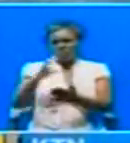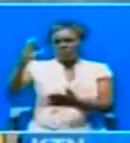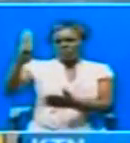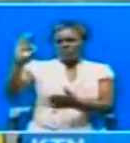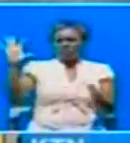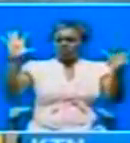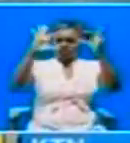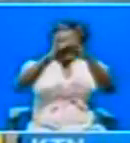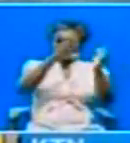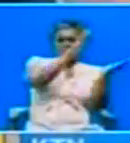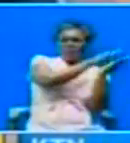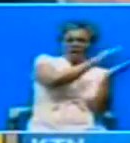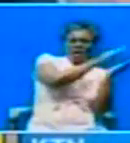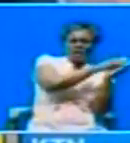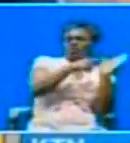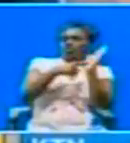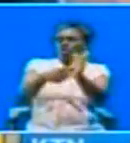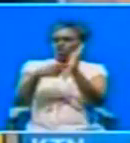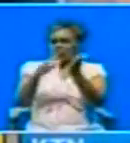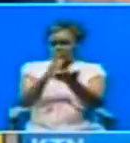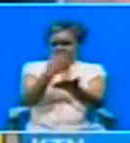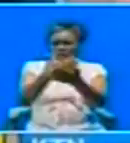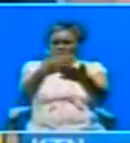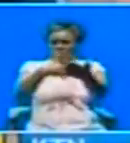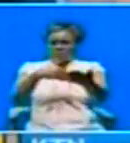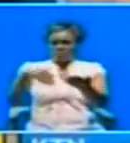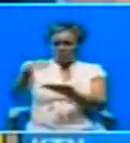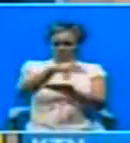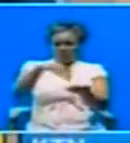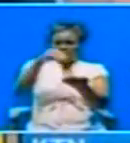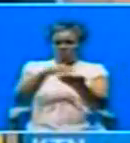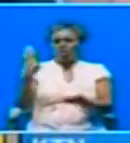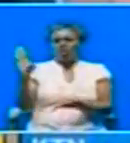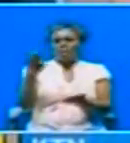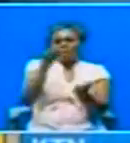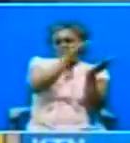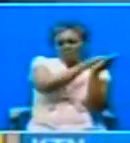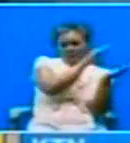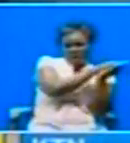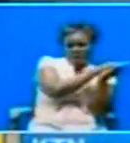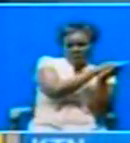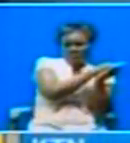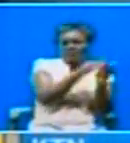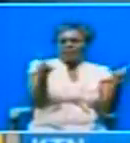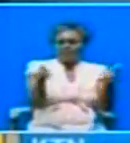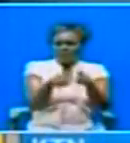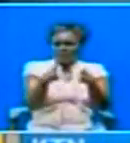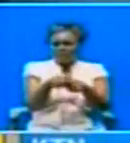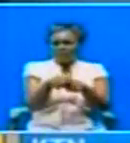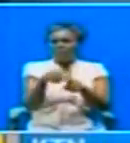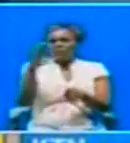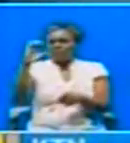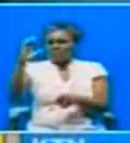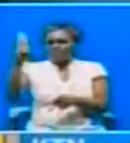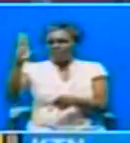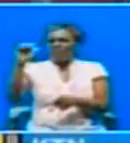growing list of banks shoring up their capital ahead of the central bank's 2015 deadline. As a tier two bank, CBA is